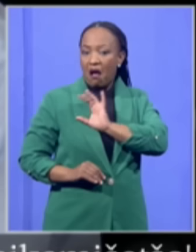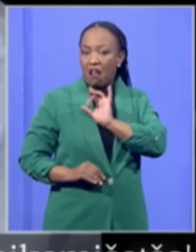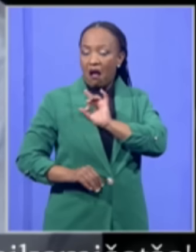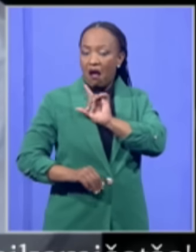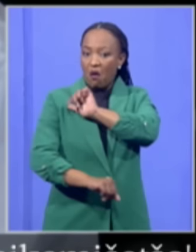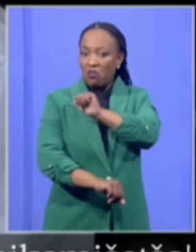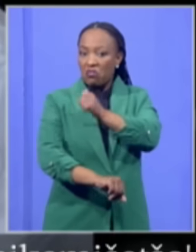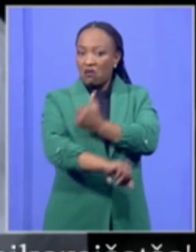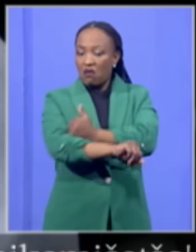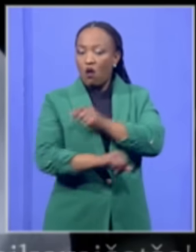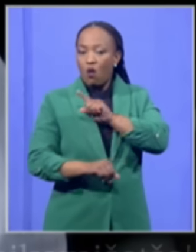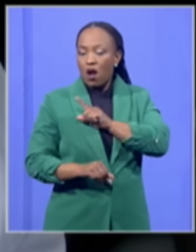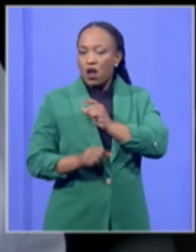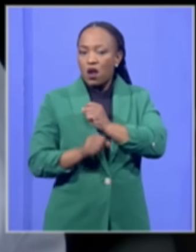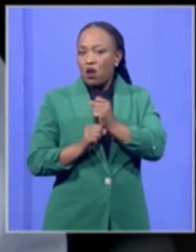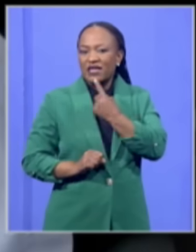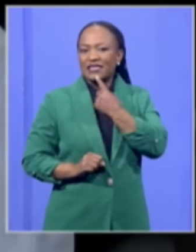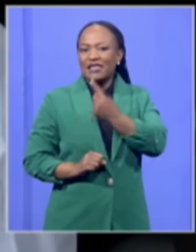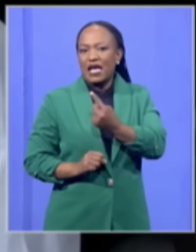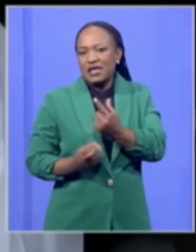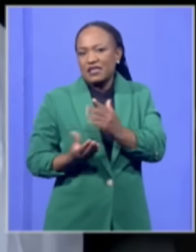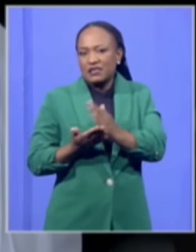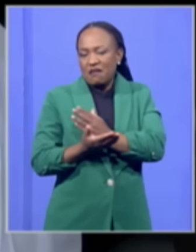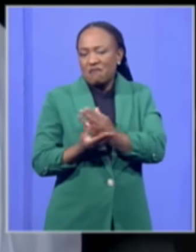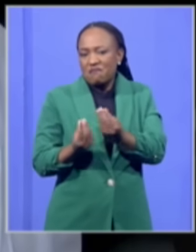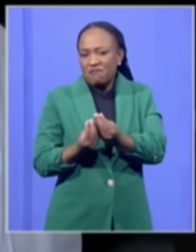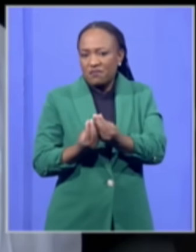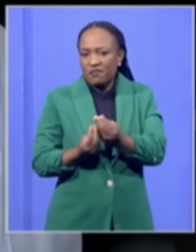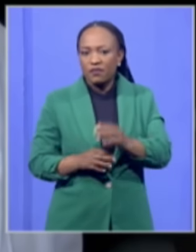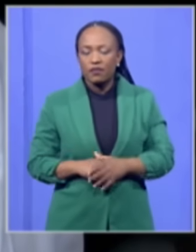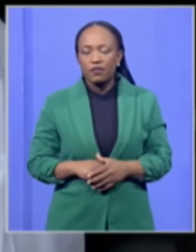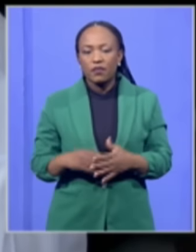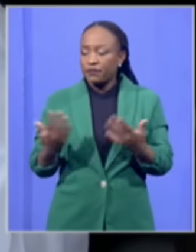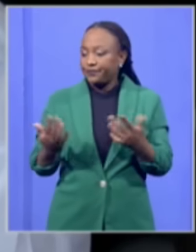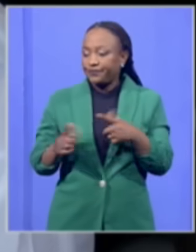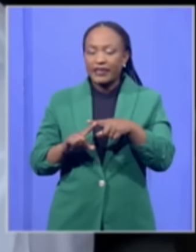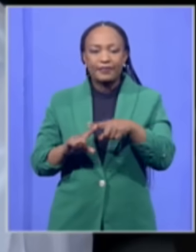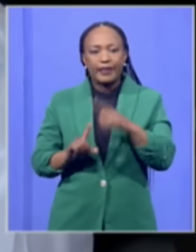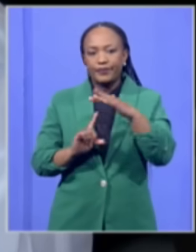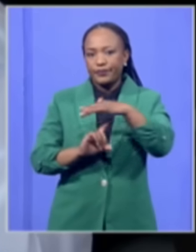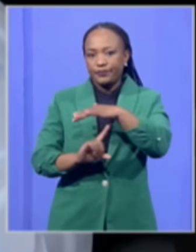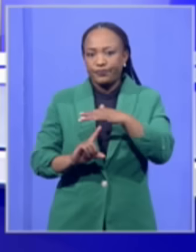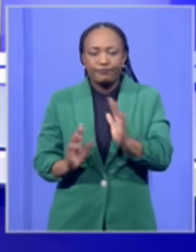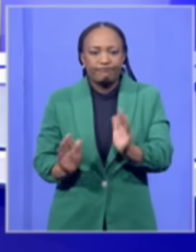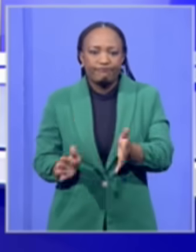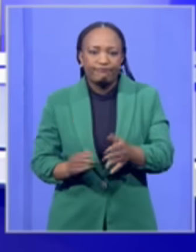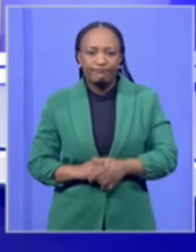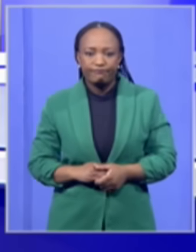why they don't say certain things? It would depend on the circumstances.